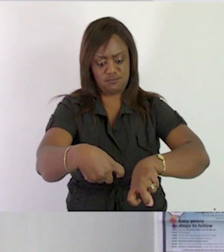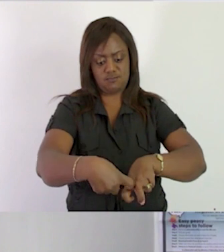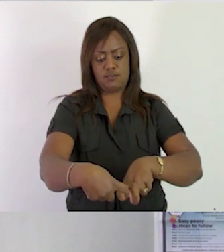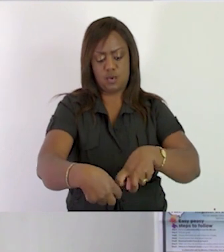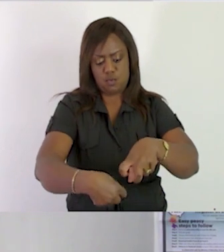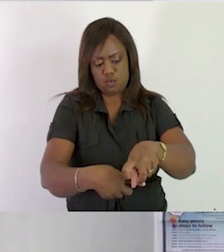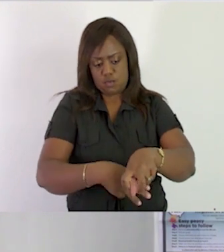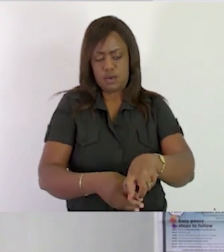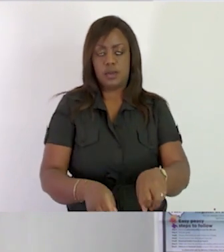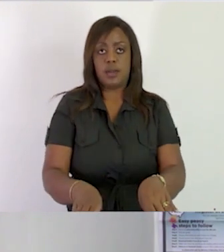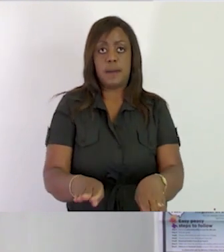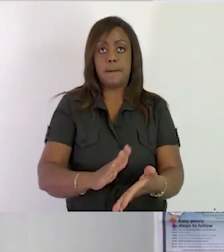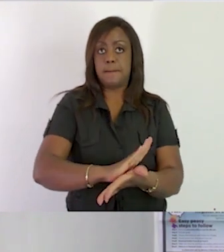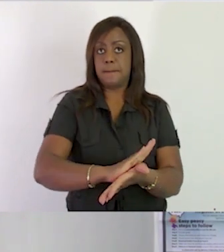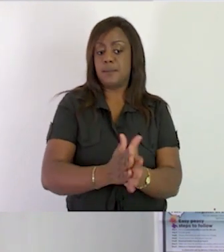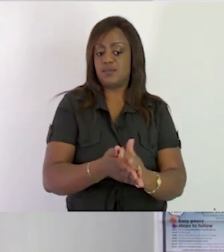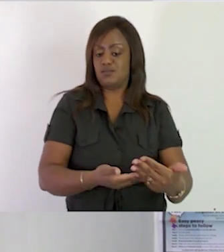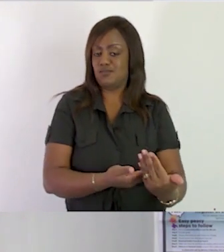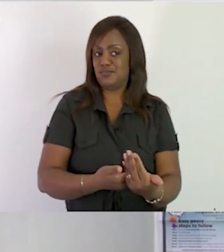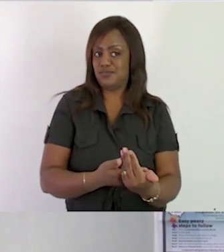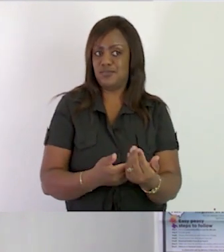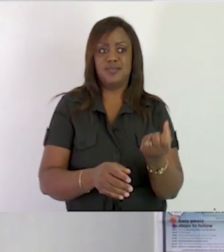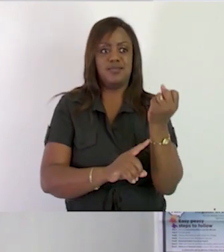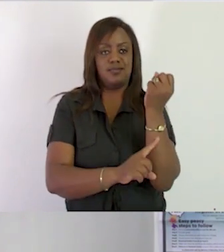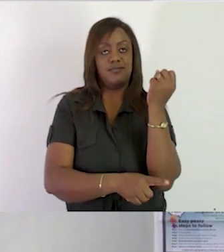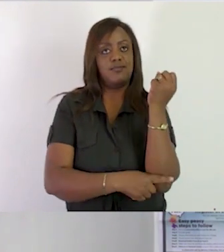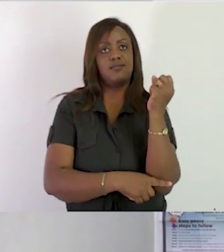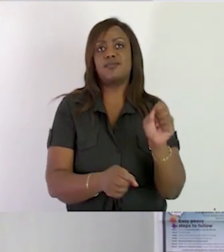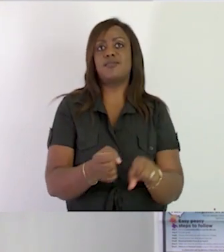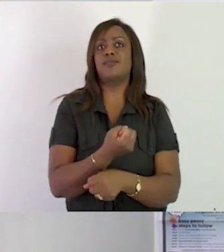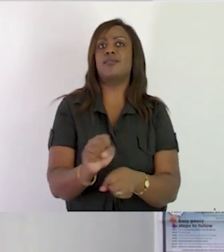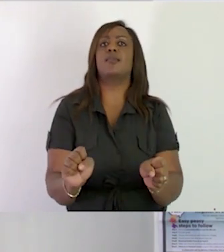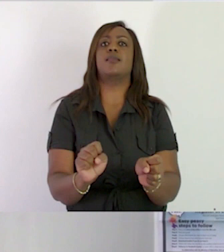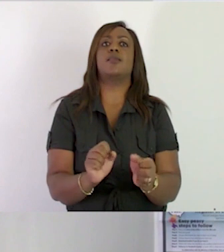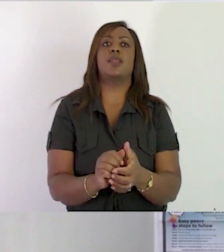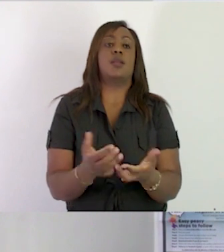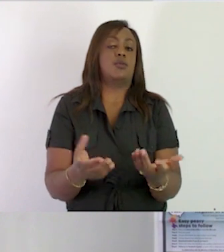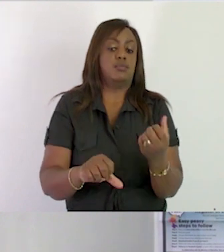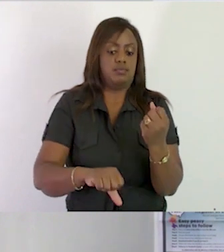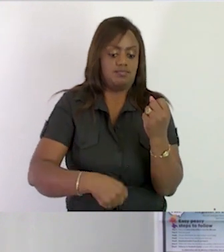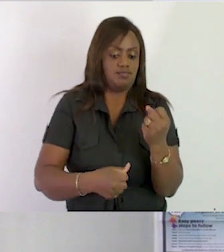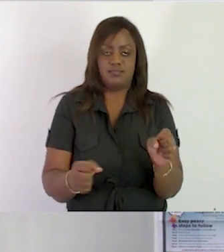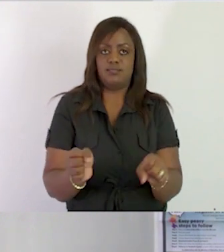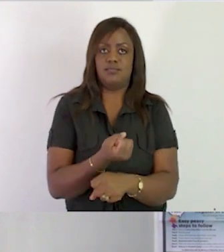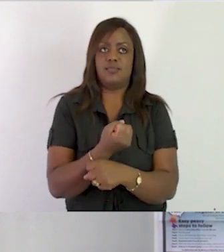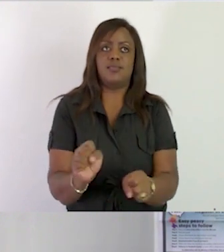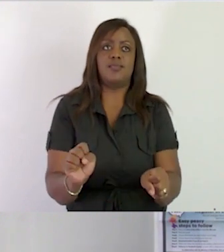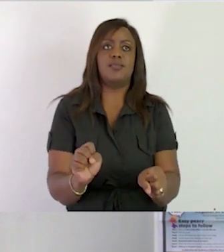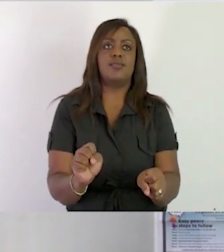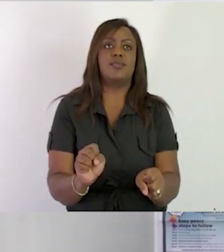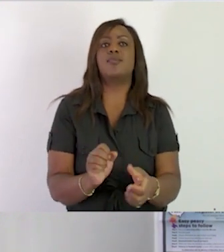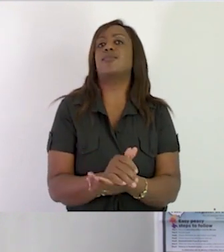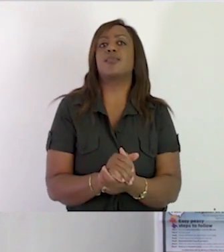person. The sperms do not enter the woman, so she will not be able to contract any infections, and then she will not be able to